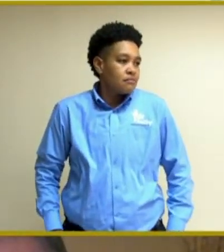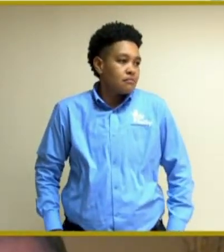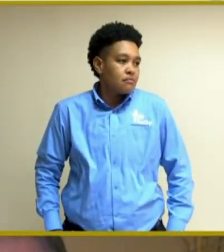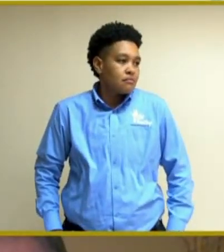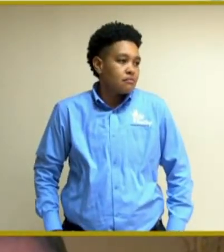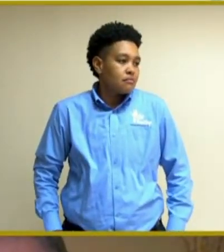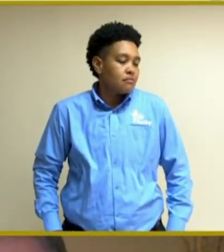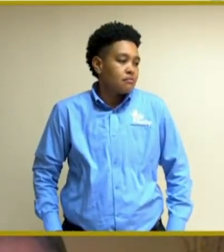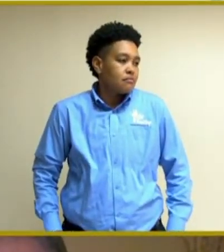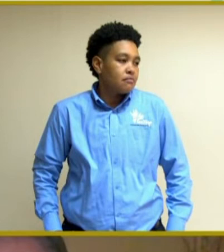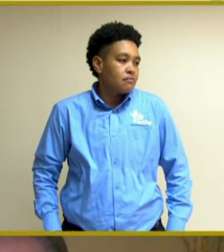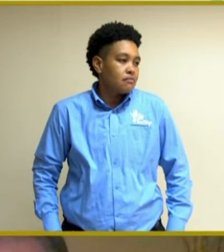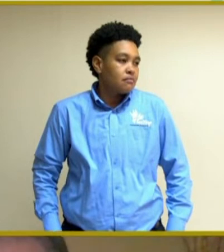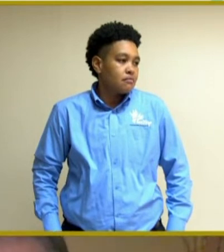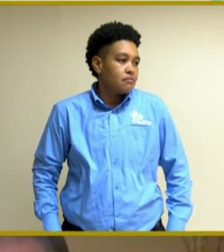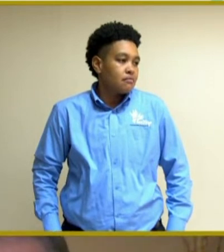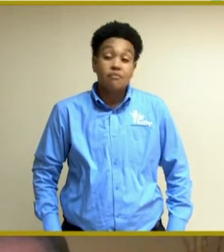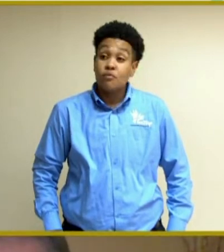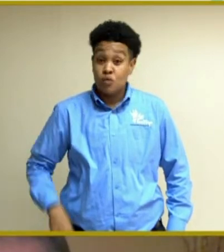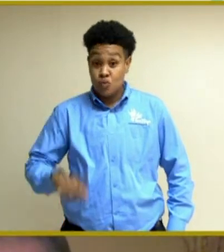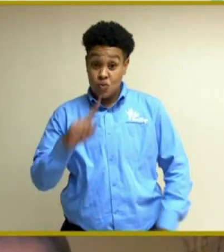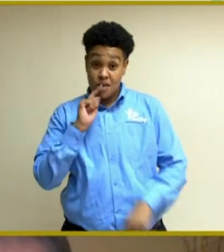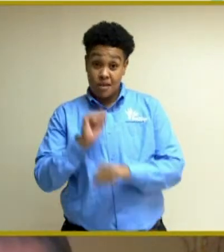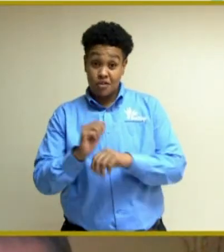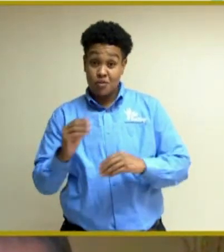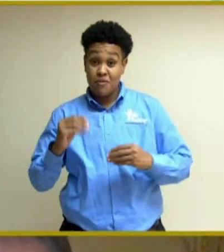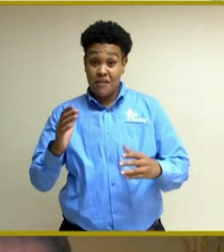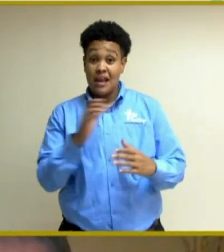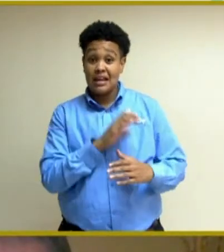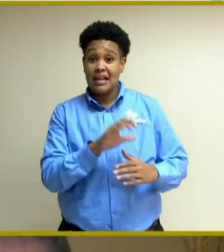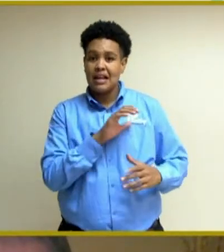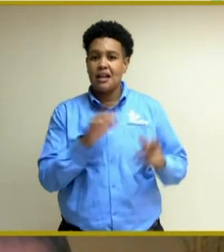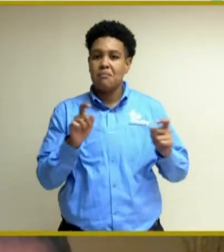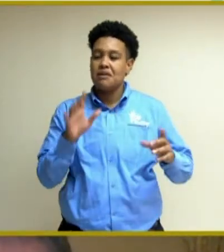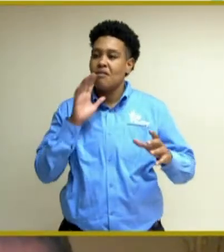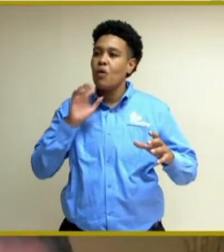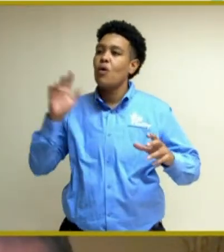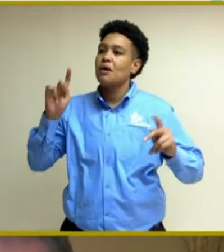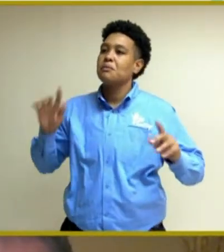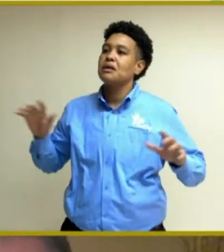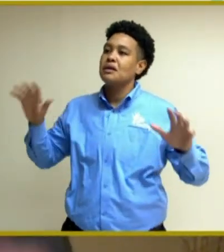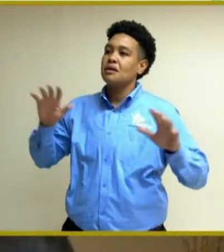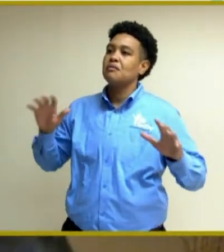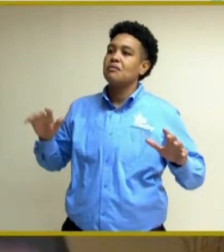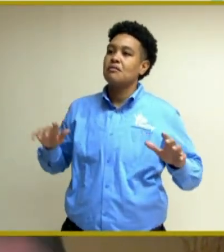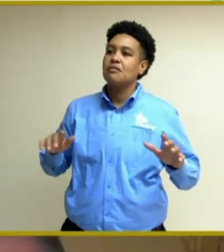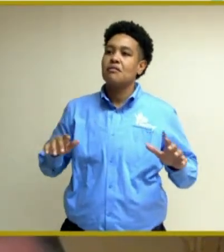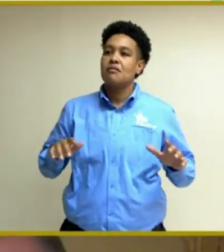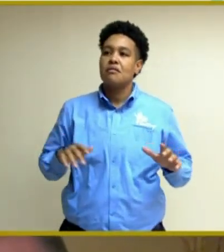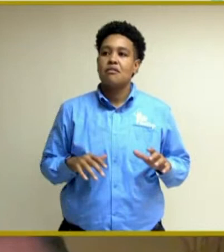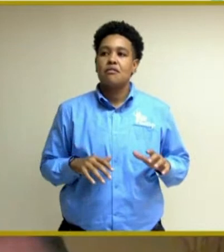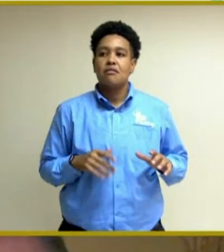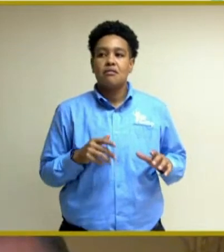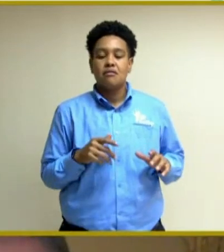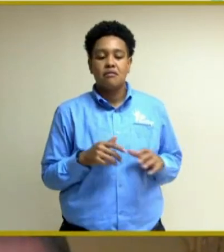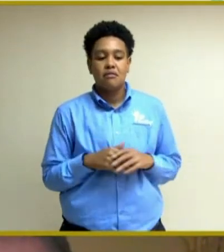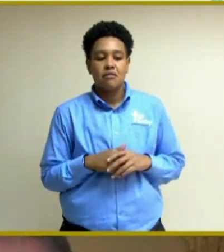actually provide clinical management to the older population, and you Yes. would have been